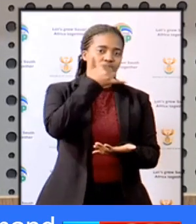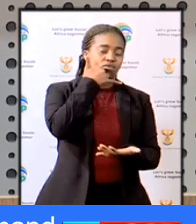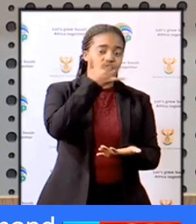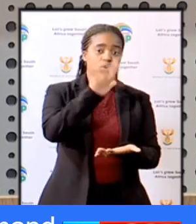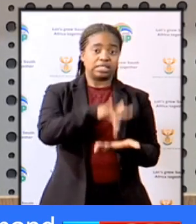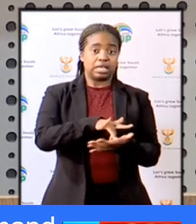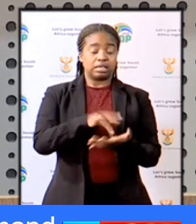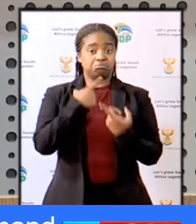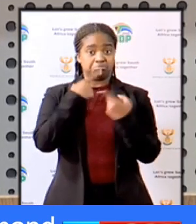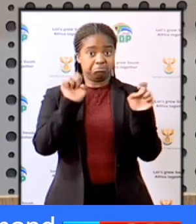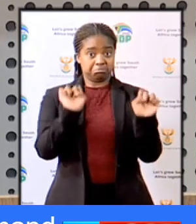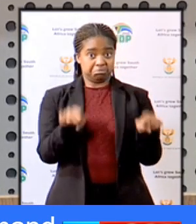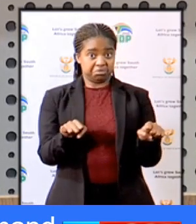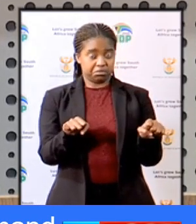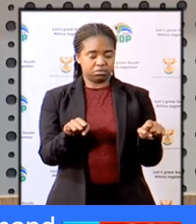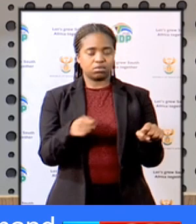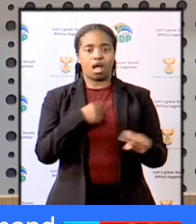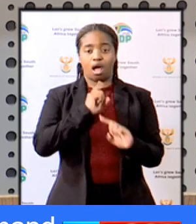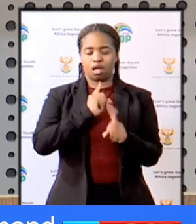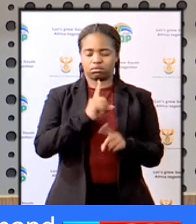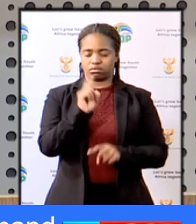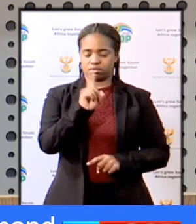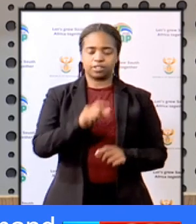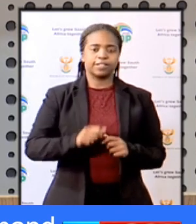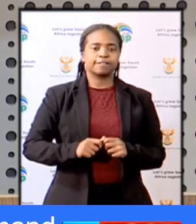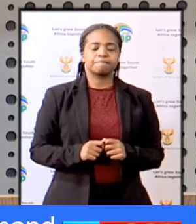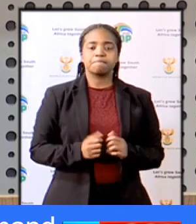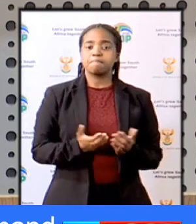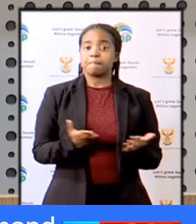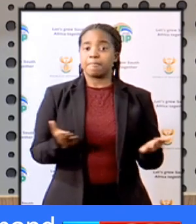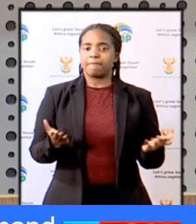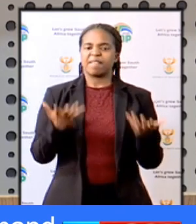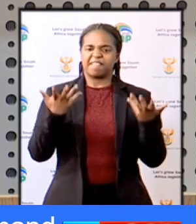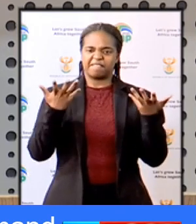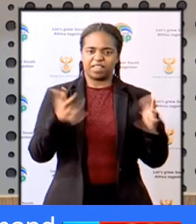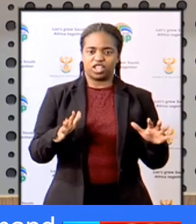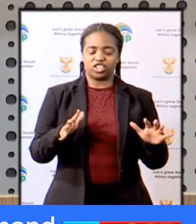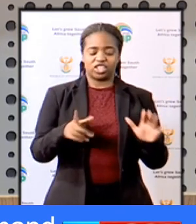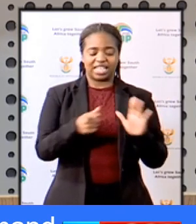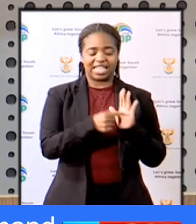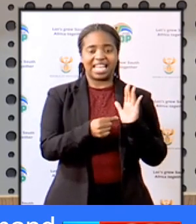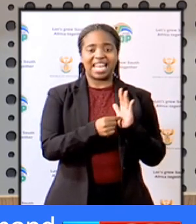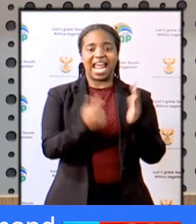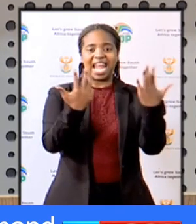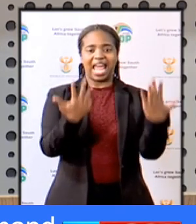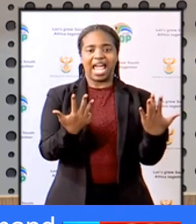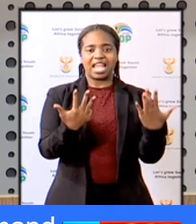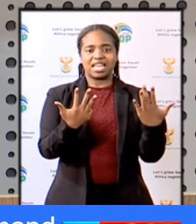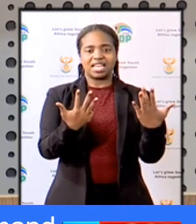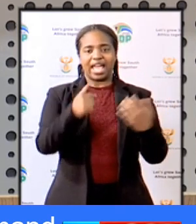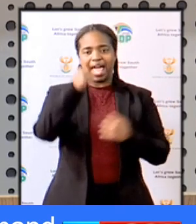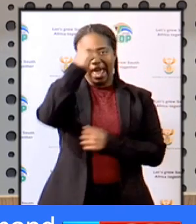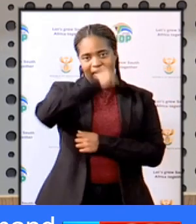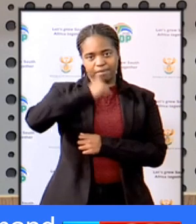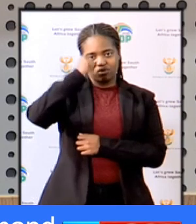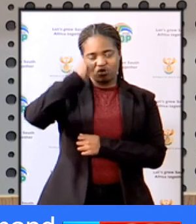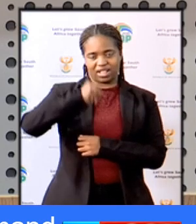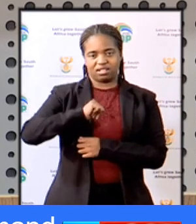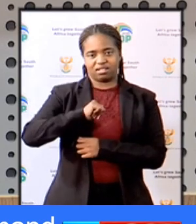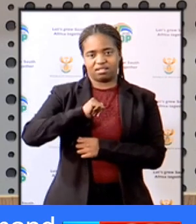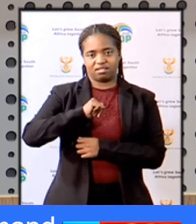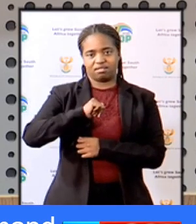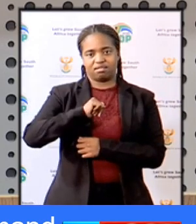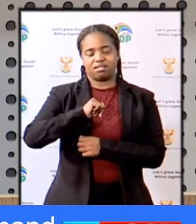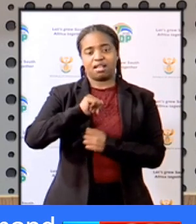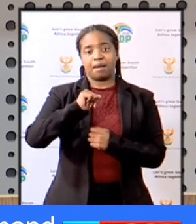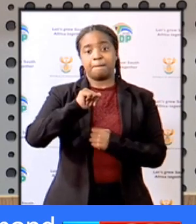yet? The answer, John, is that I issued it on the 9th of April, and it was